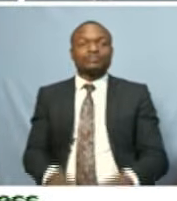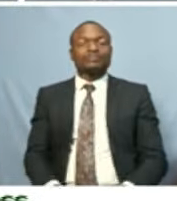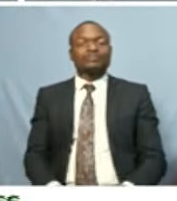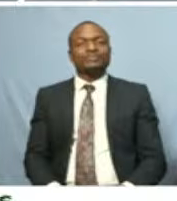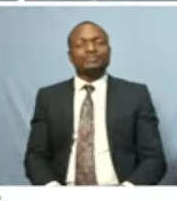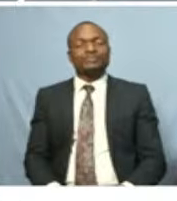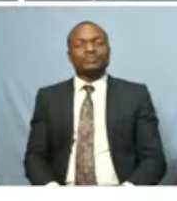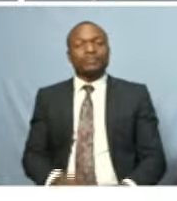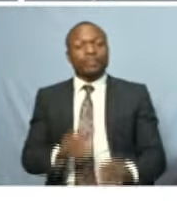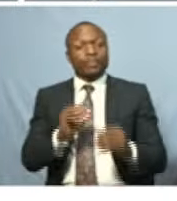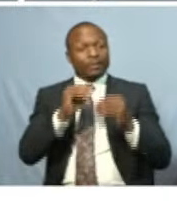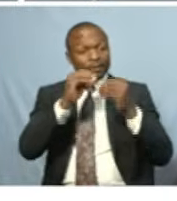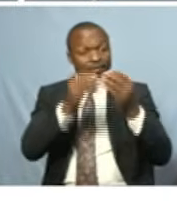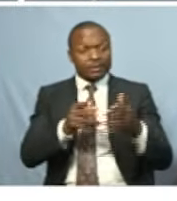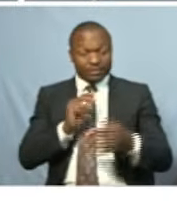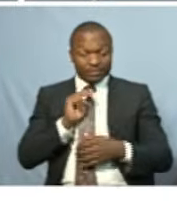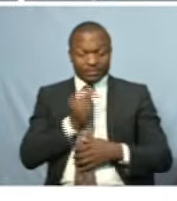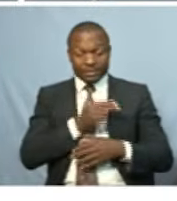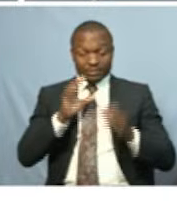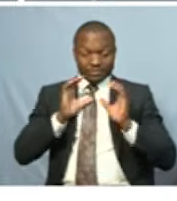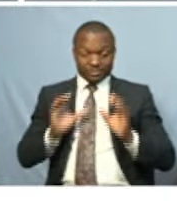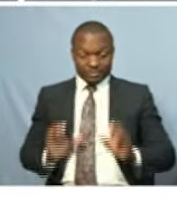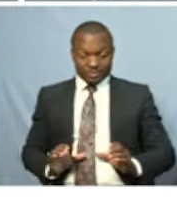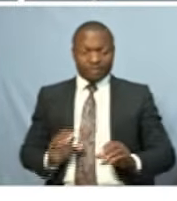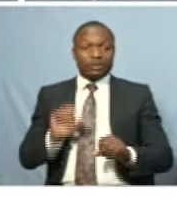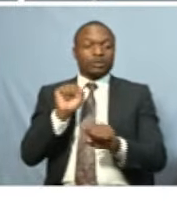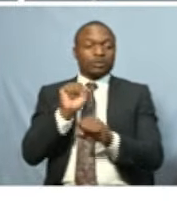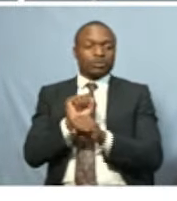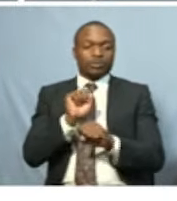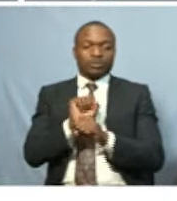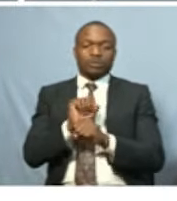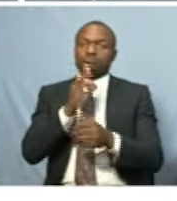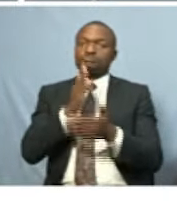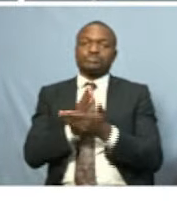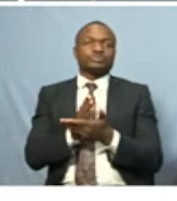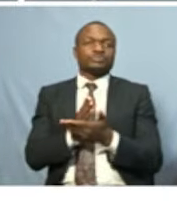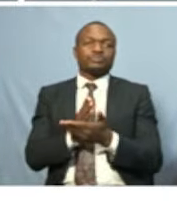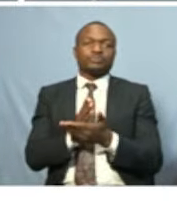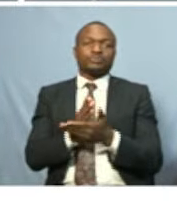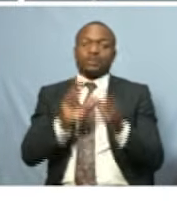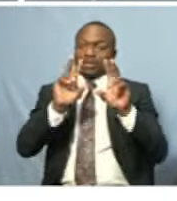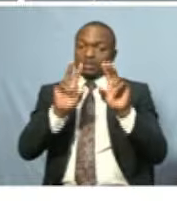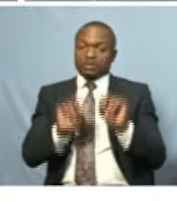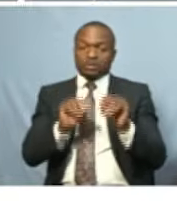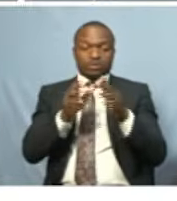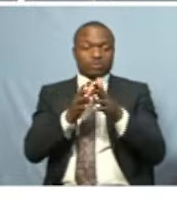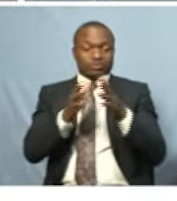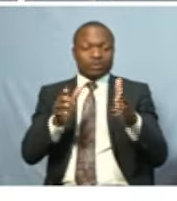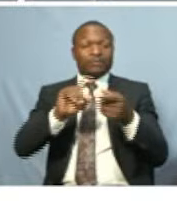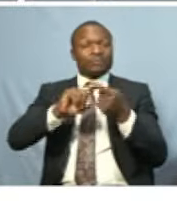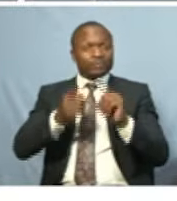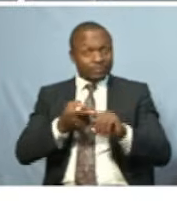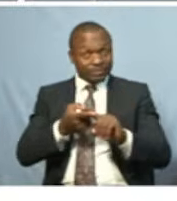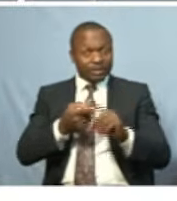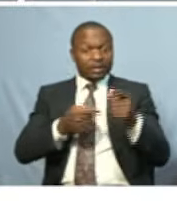to give us as citizens the employment freeze. There was no space for our colleagues that are coming from University of Zambia,